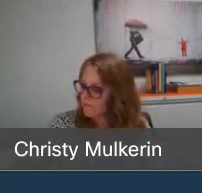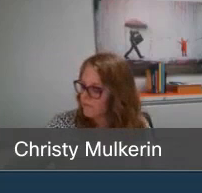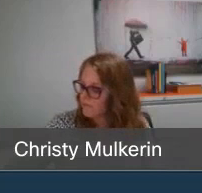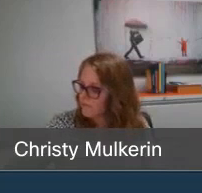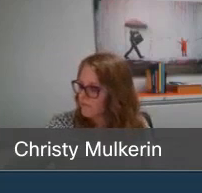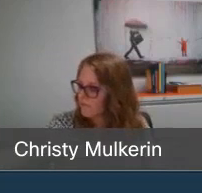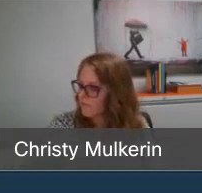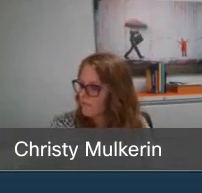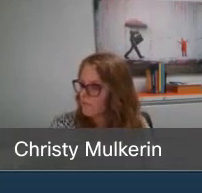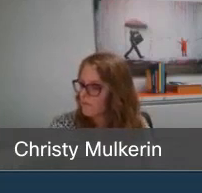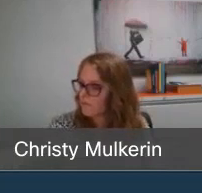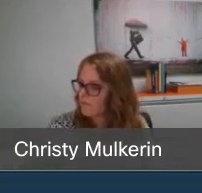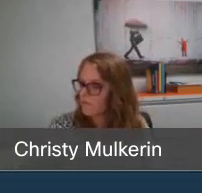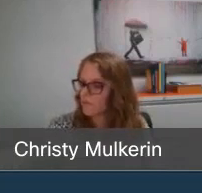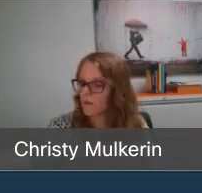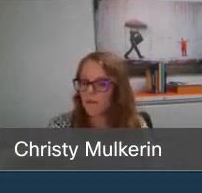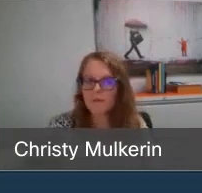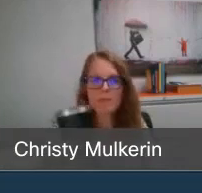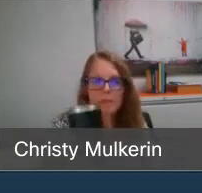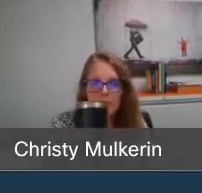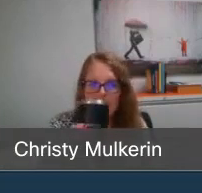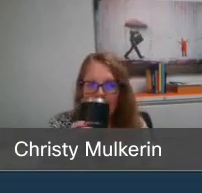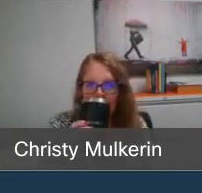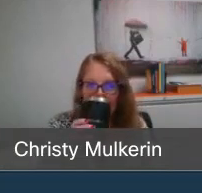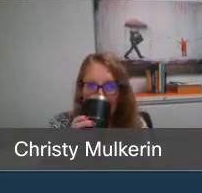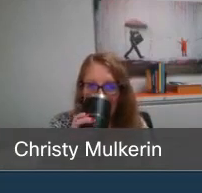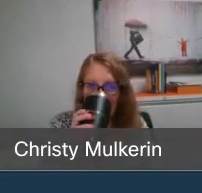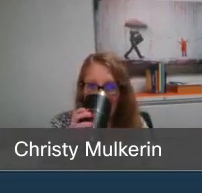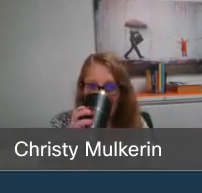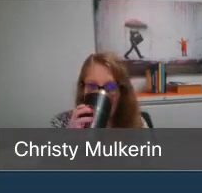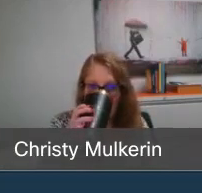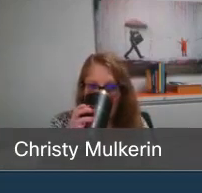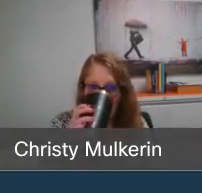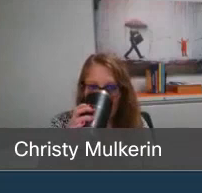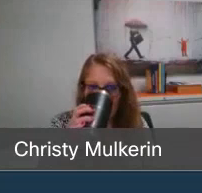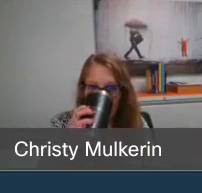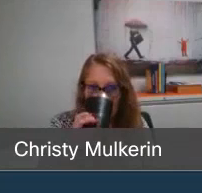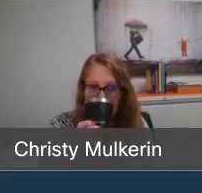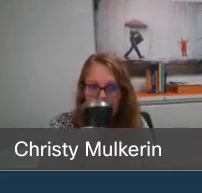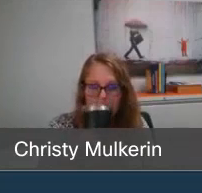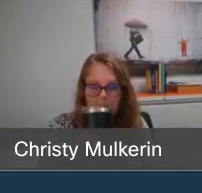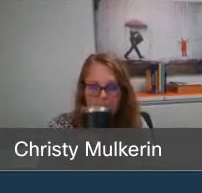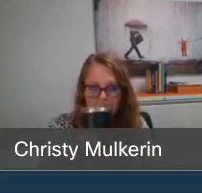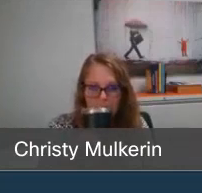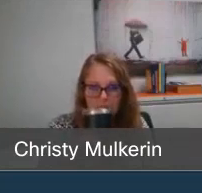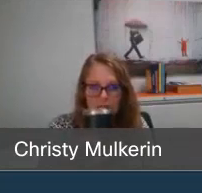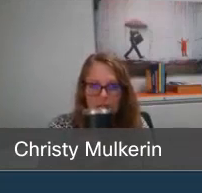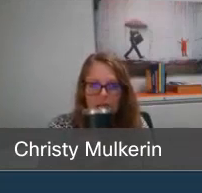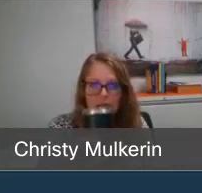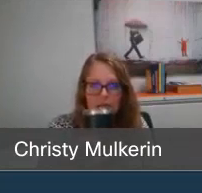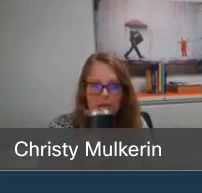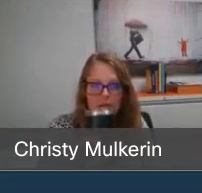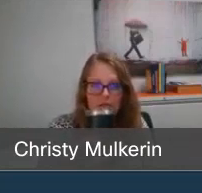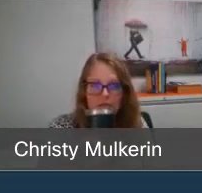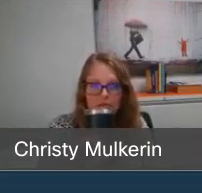then lastly, everyone was so frustrated with the incompetent to stand trial process because it was so